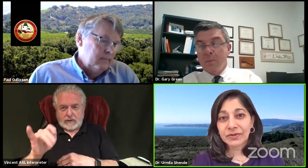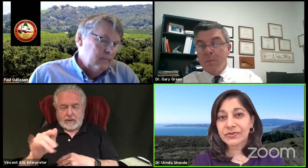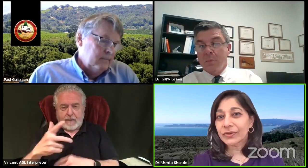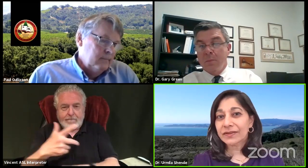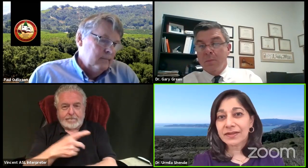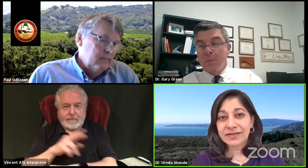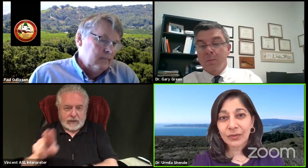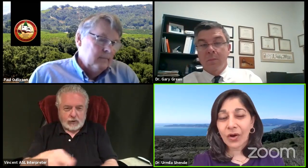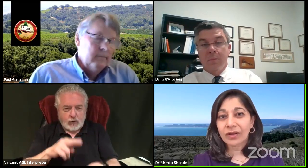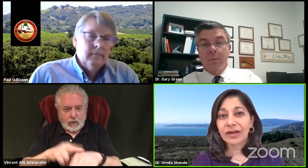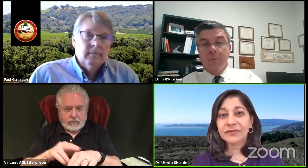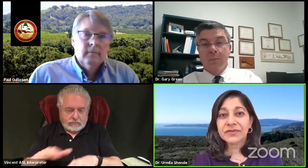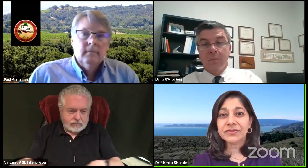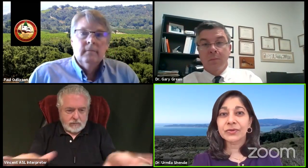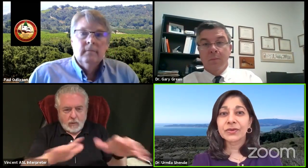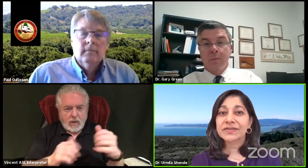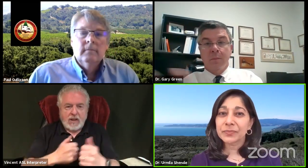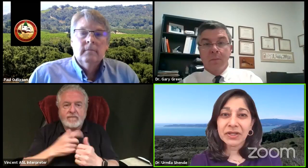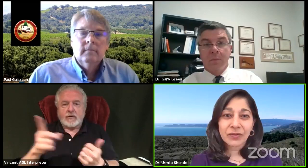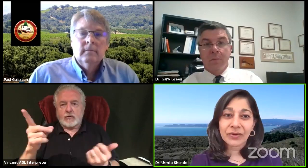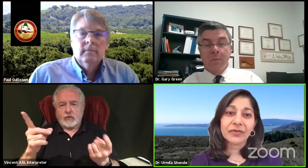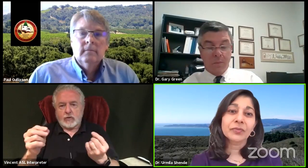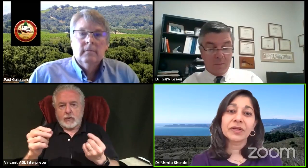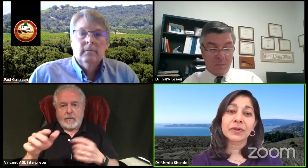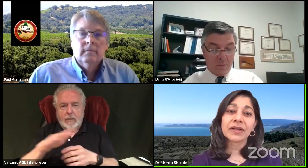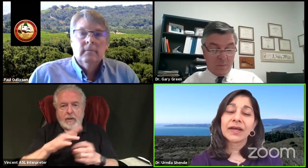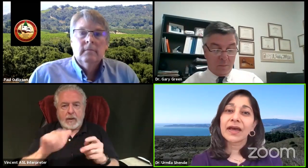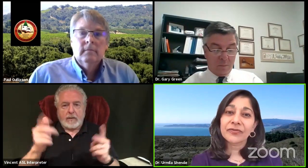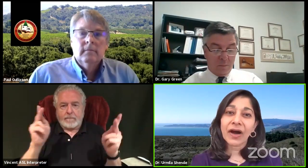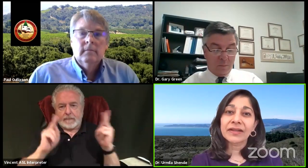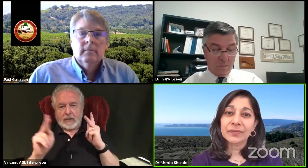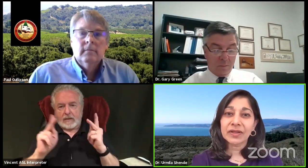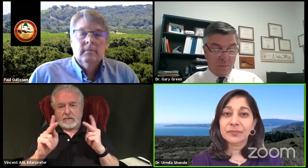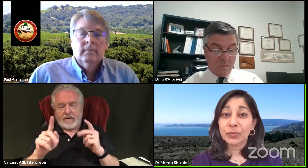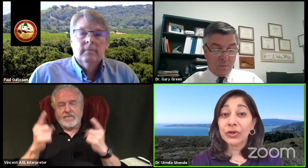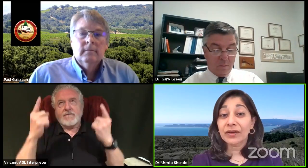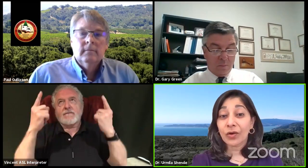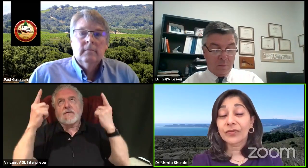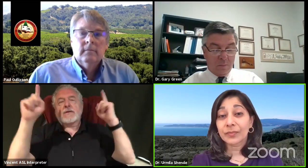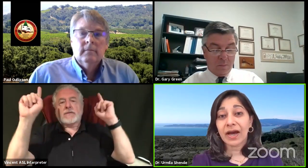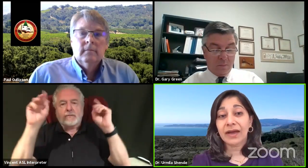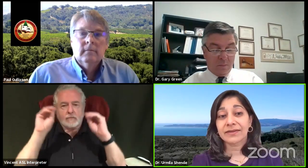to normal, to doing the things that we all love to do, to being around other people, and to finally be